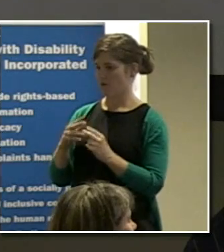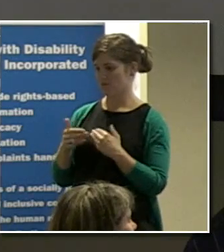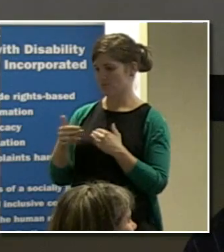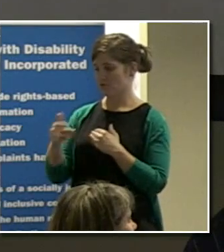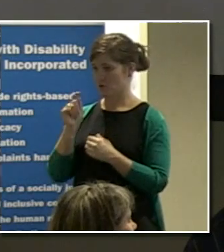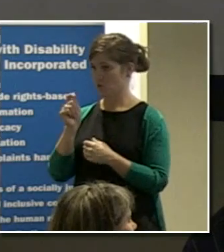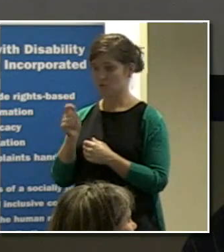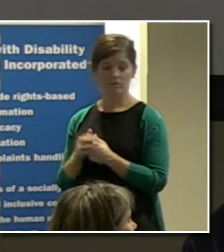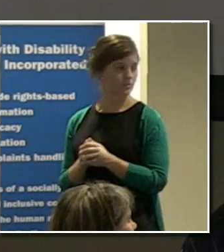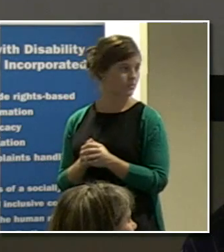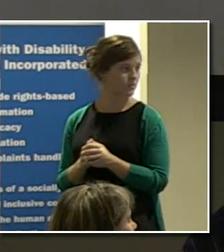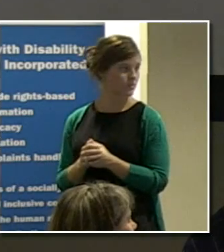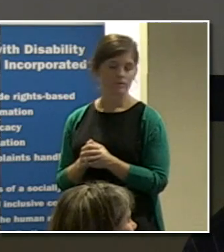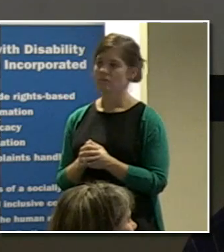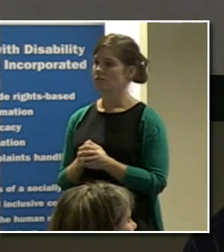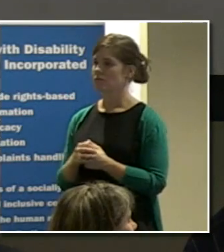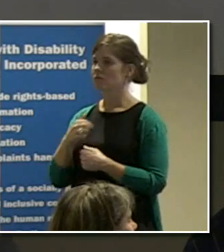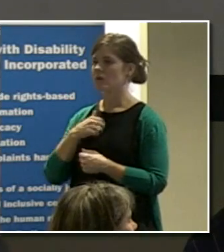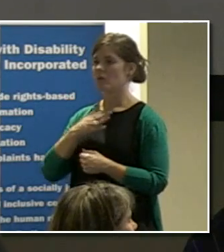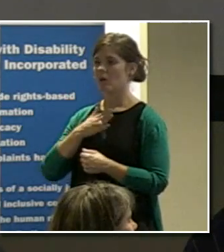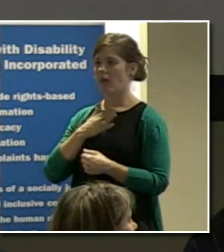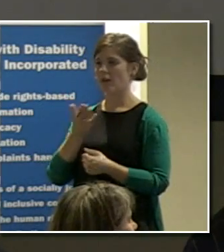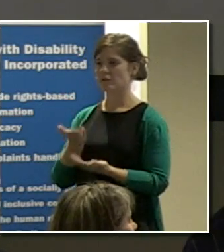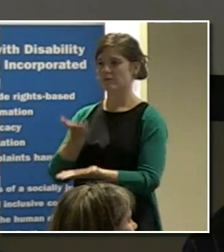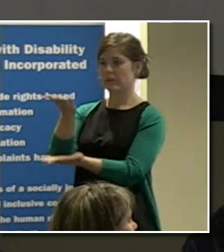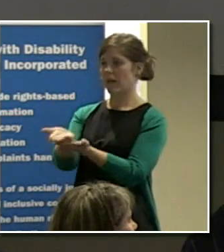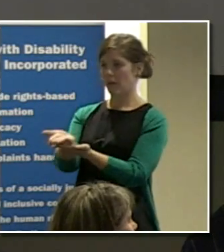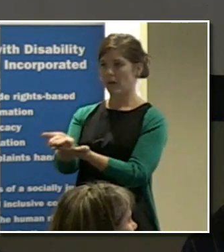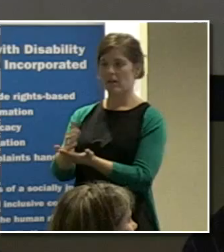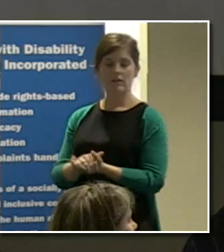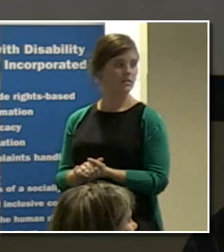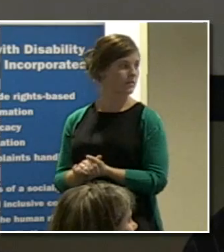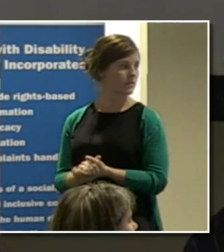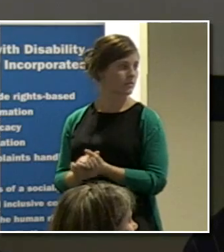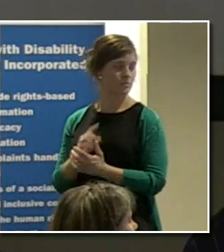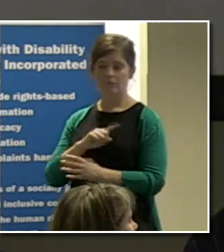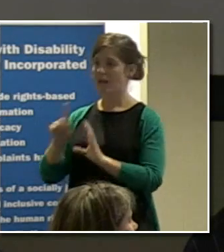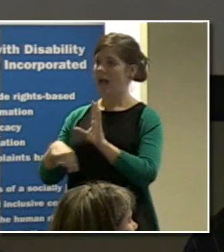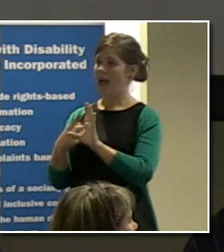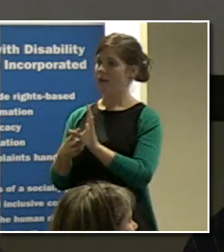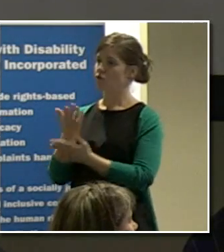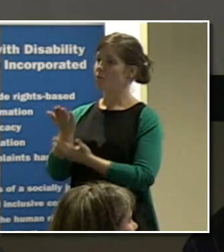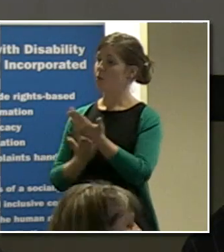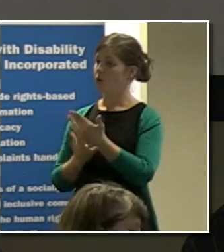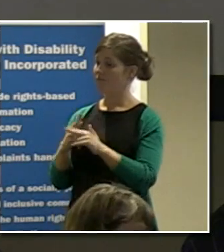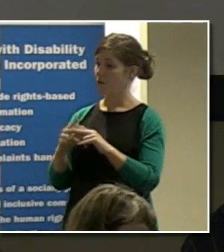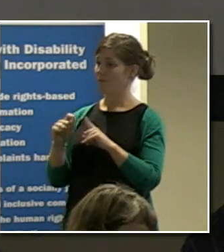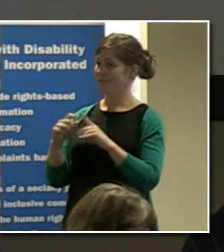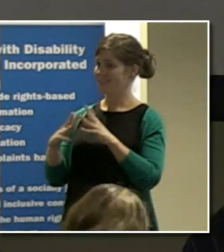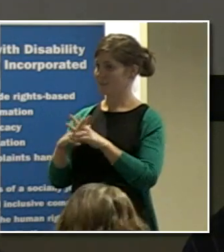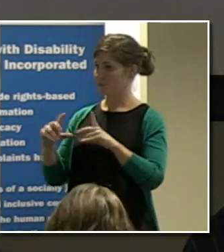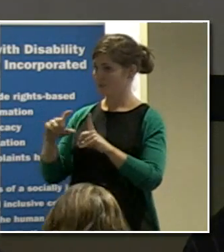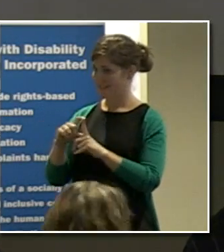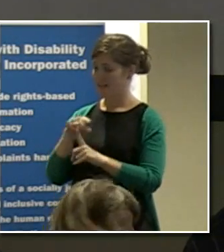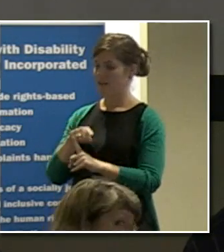in a second. So I'd like to formally table this, the annual report of People with Disability Australia Incorporated for